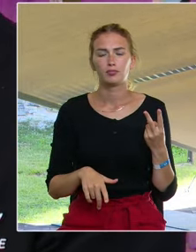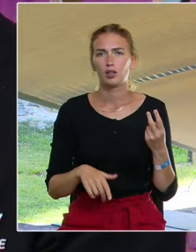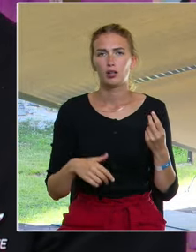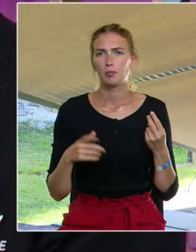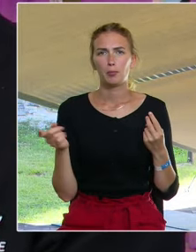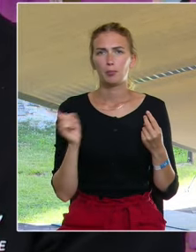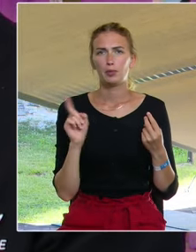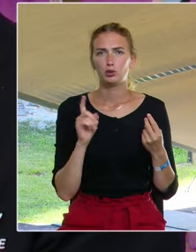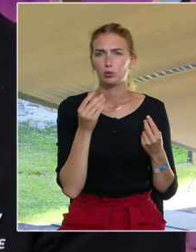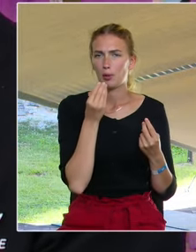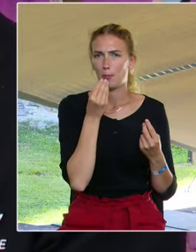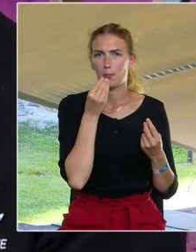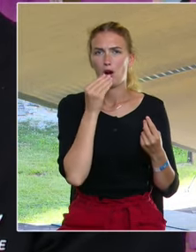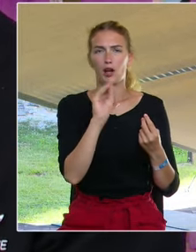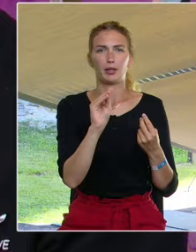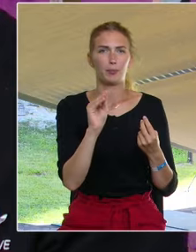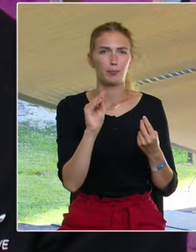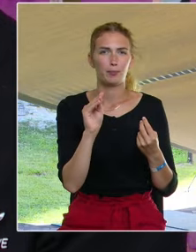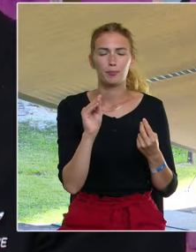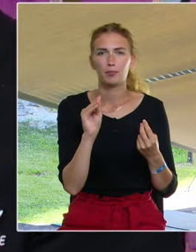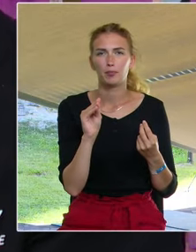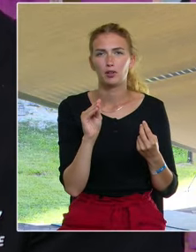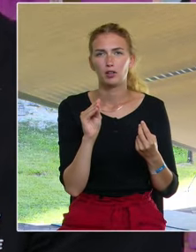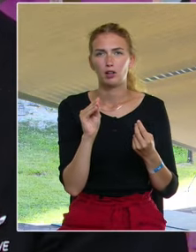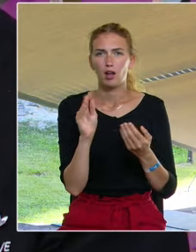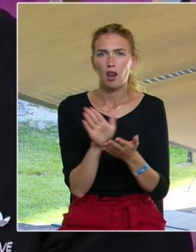reasonable, native, kind of like essential